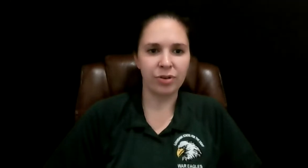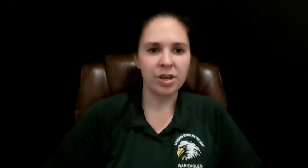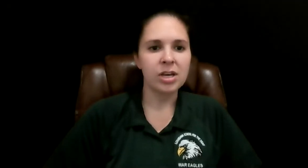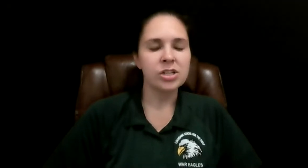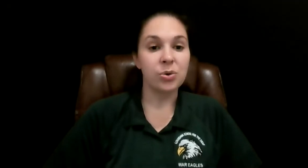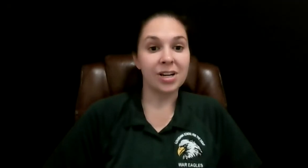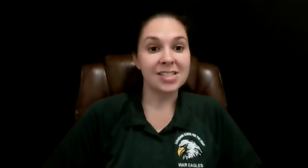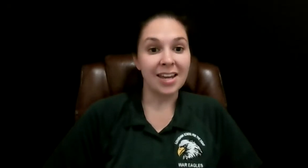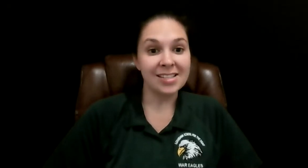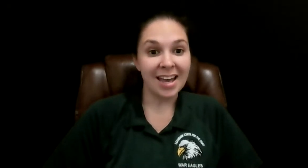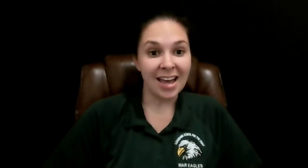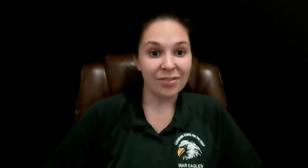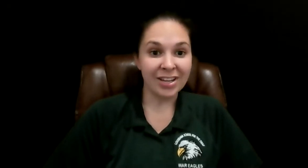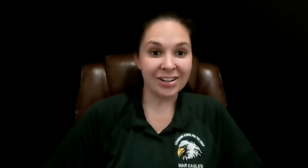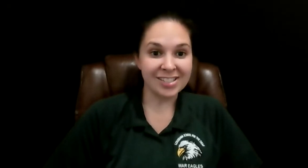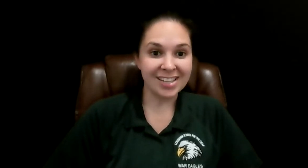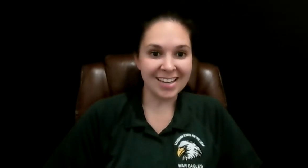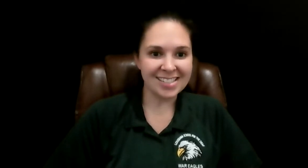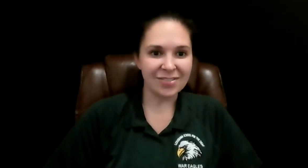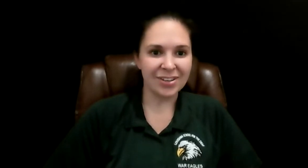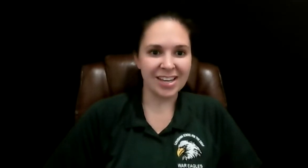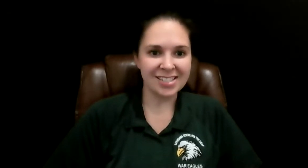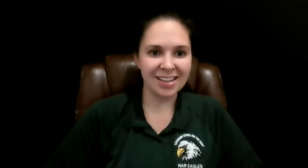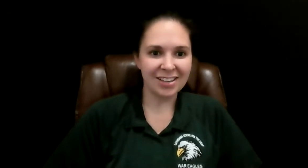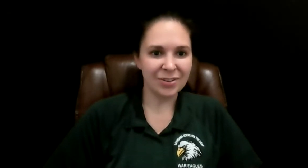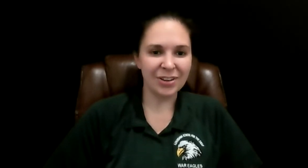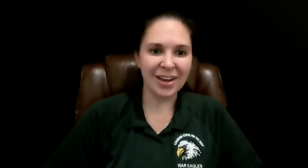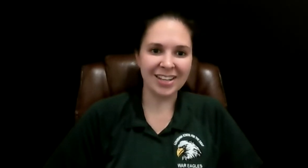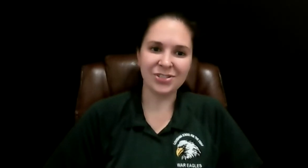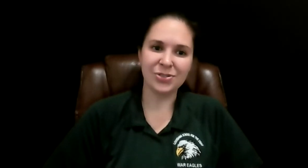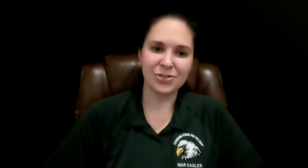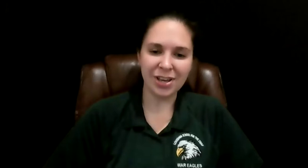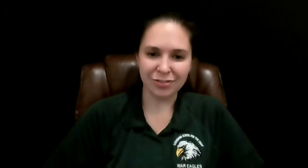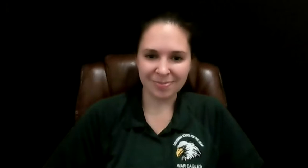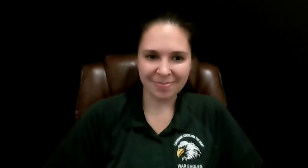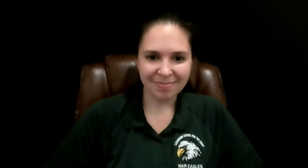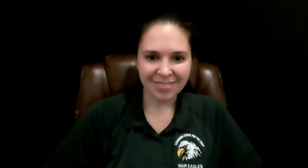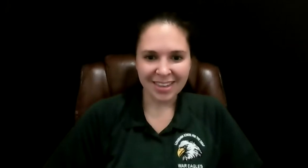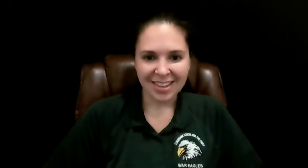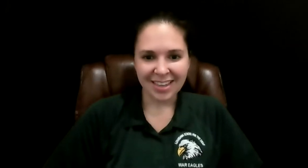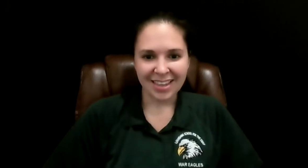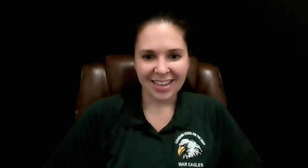Deaf. So we're excited to have her here tonight. Vanessa, you can go ahead and introduce yourself.